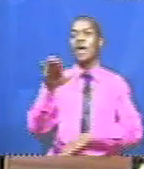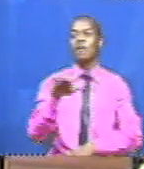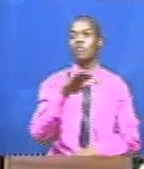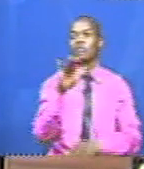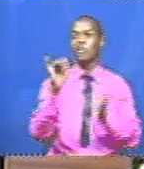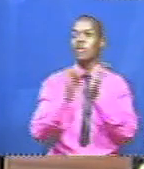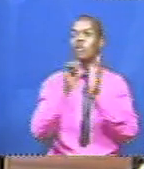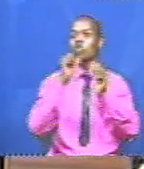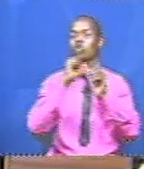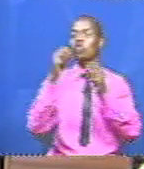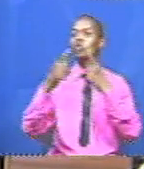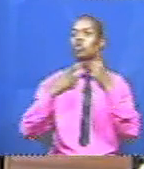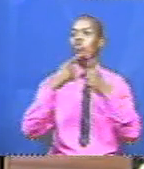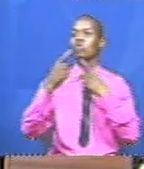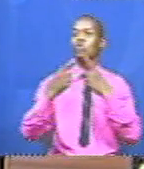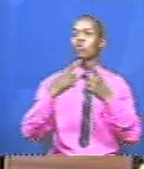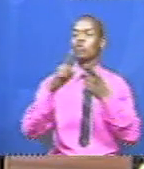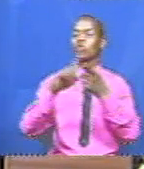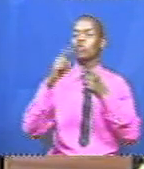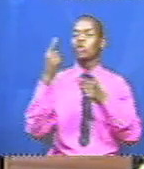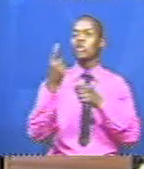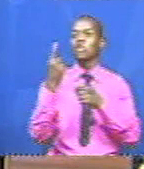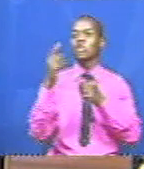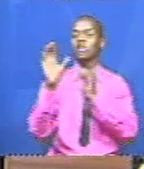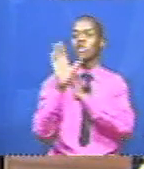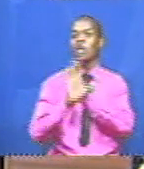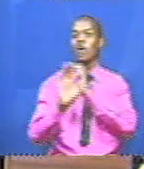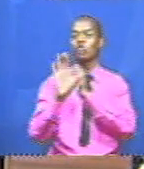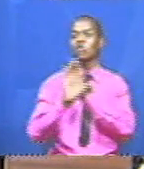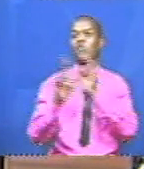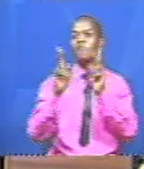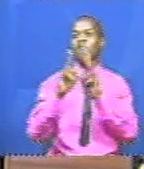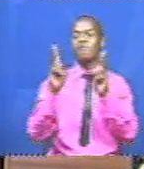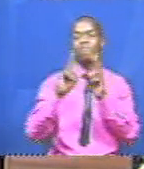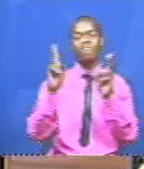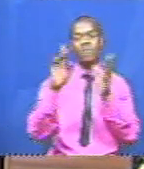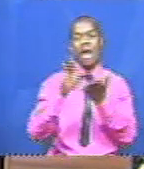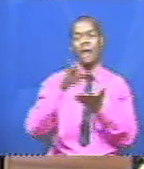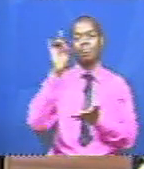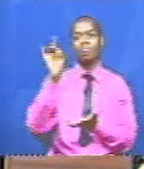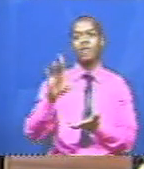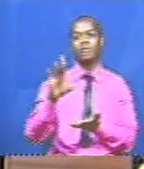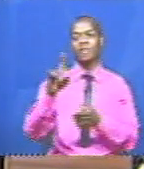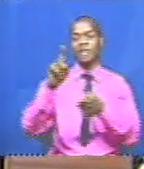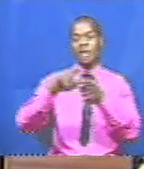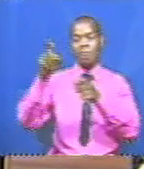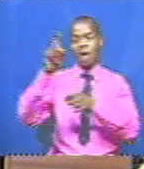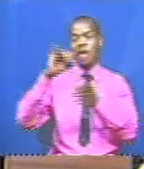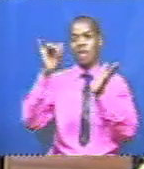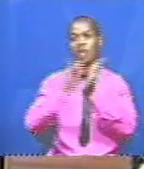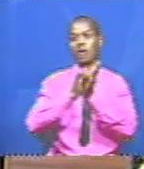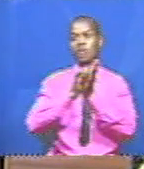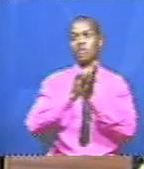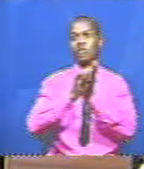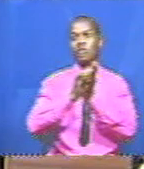not talking to each county. That's tiring and it's very, very costly. So if we add that, and with a lot